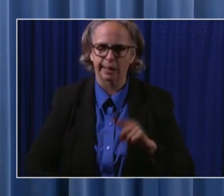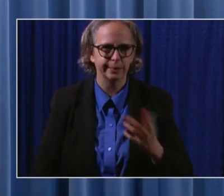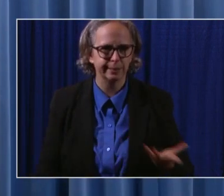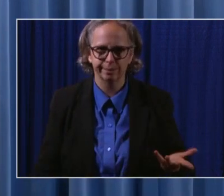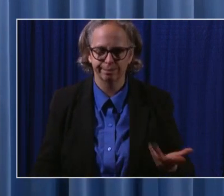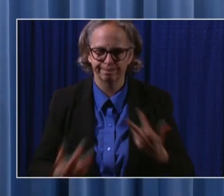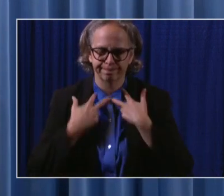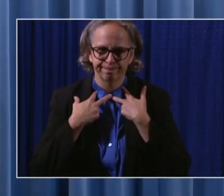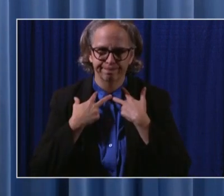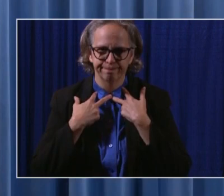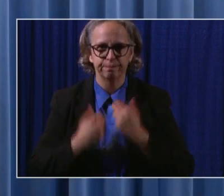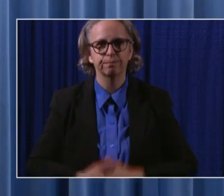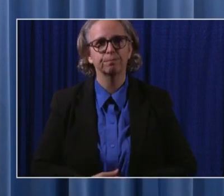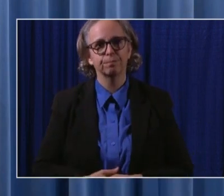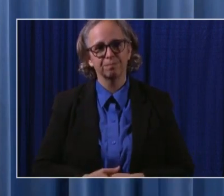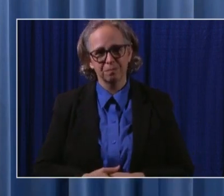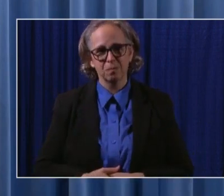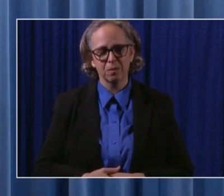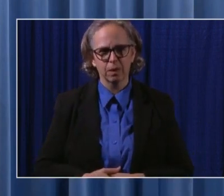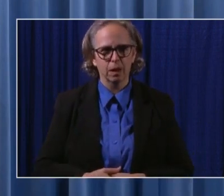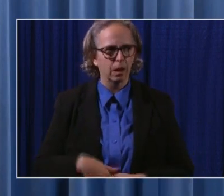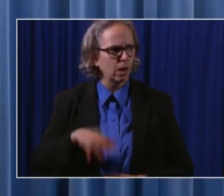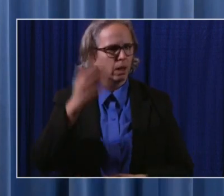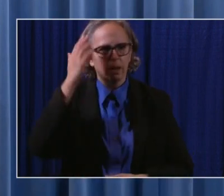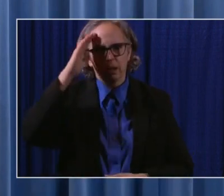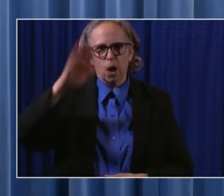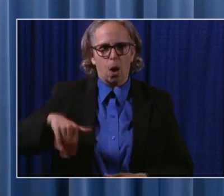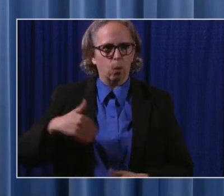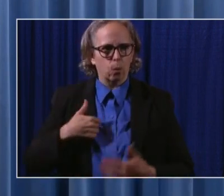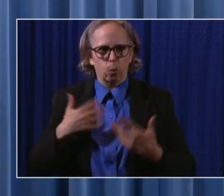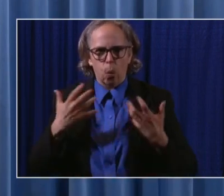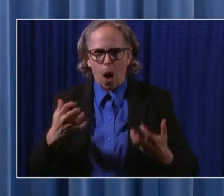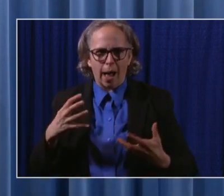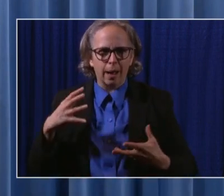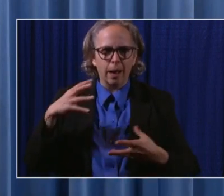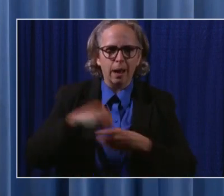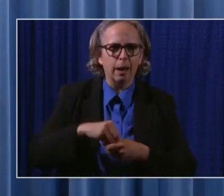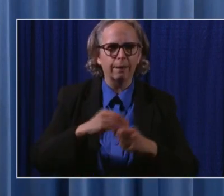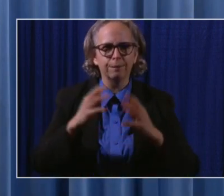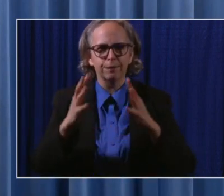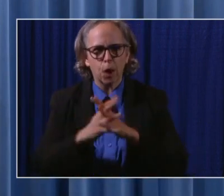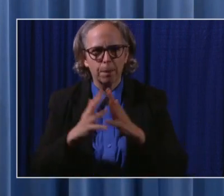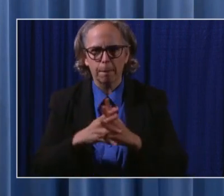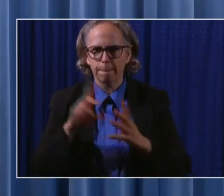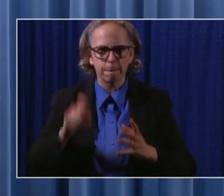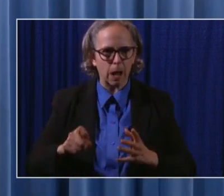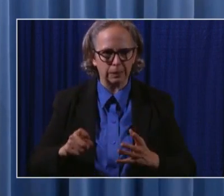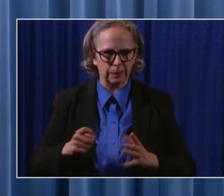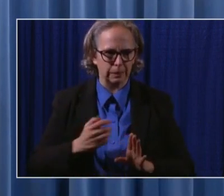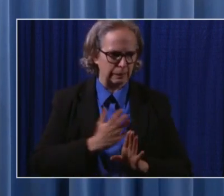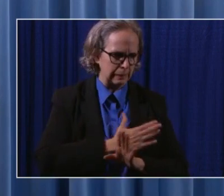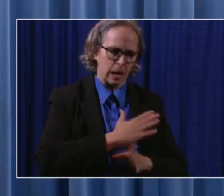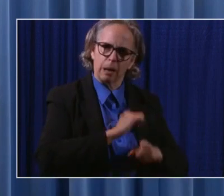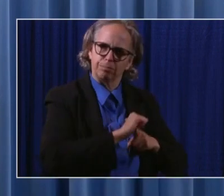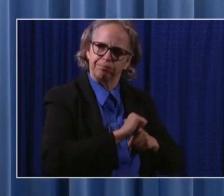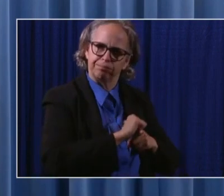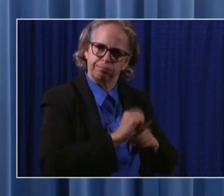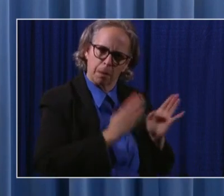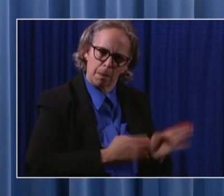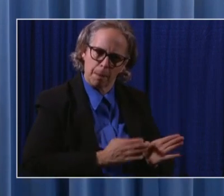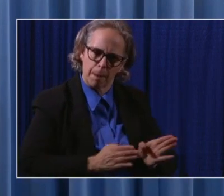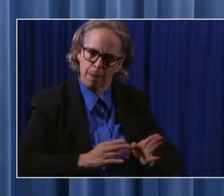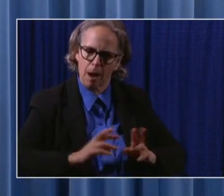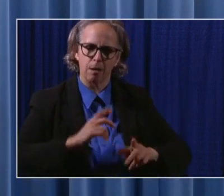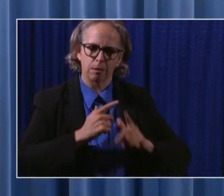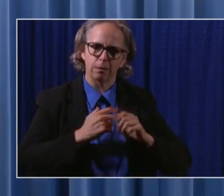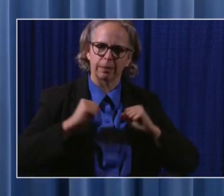football in the fall, you got to be conditioned, you got to be ready. We understand there is a progression. And so up to this point, we've allowed the practices and we've